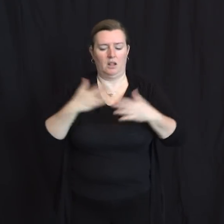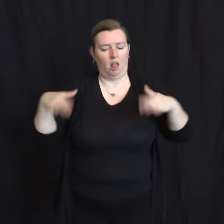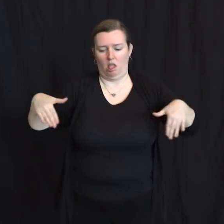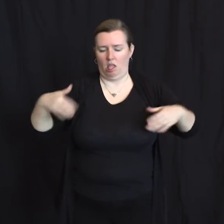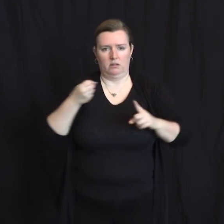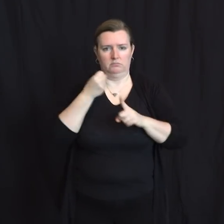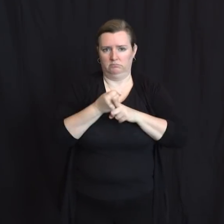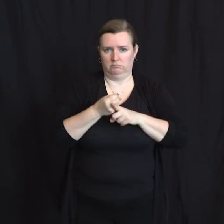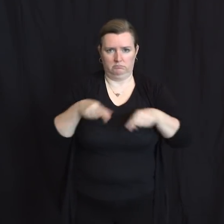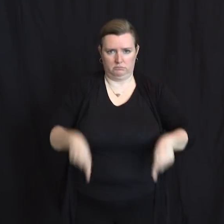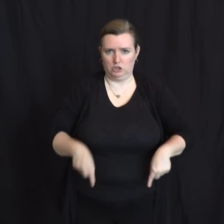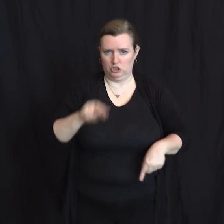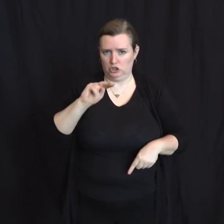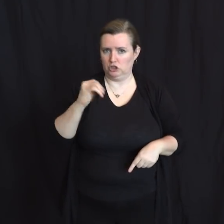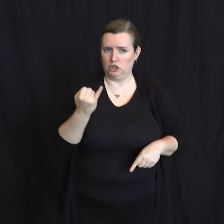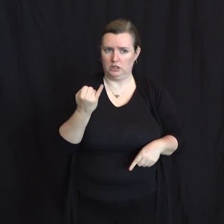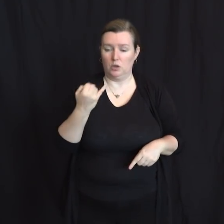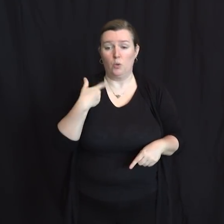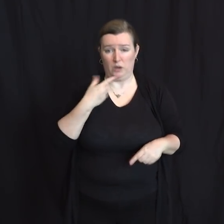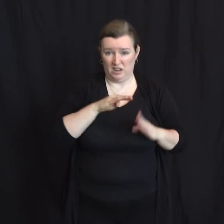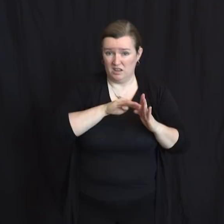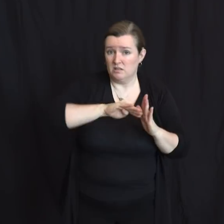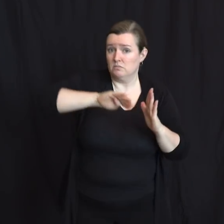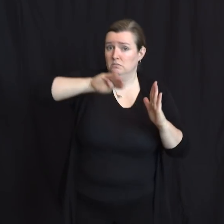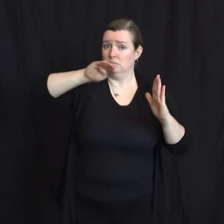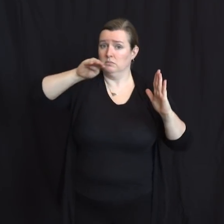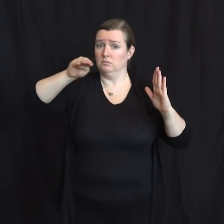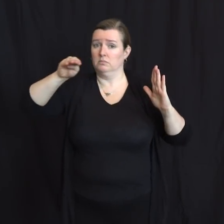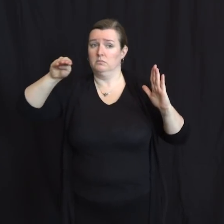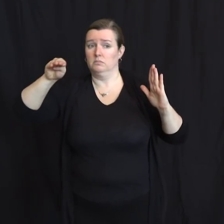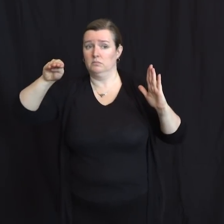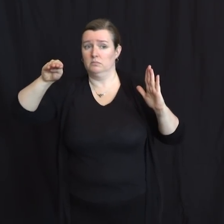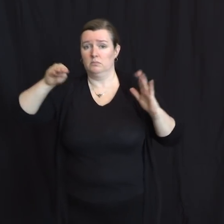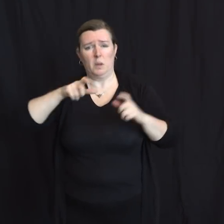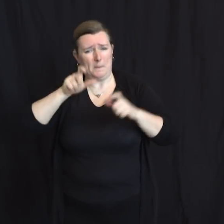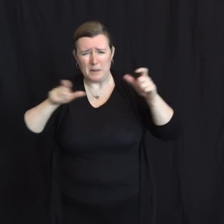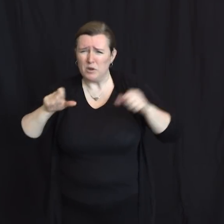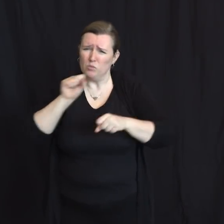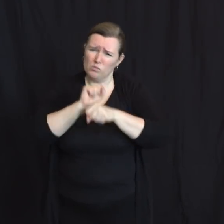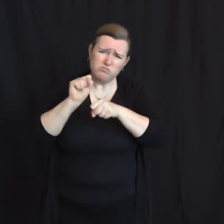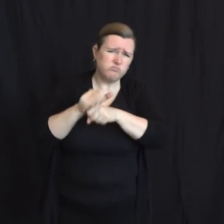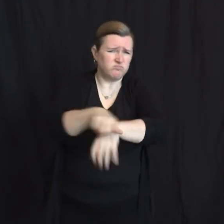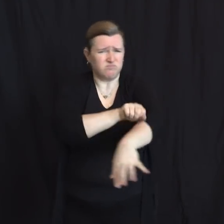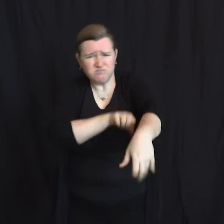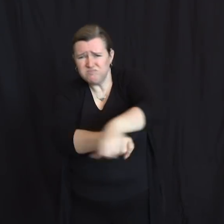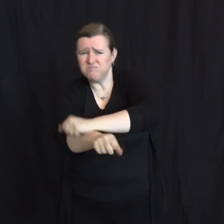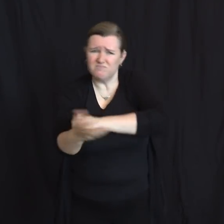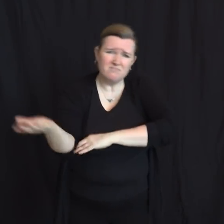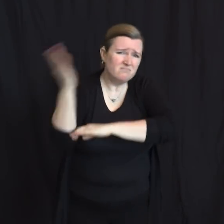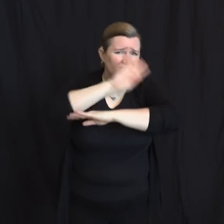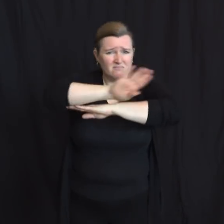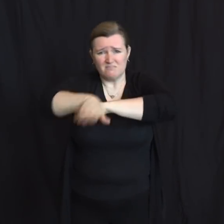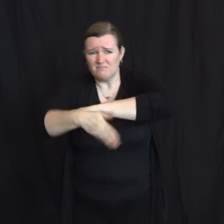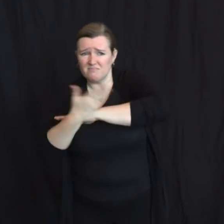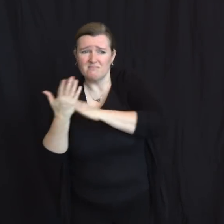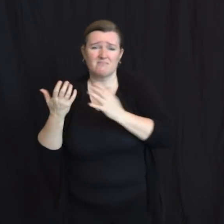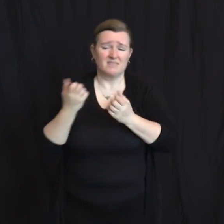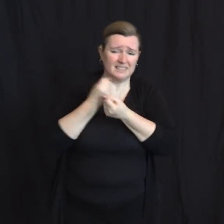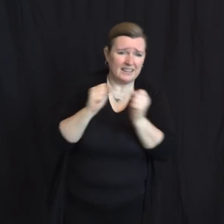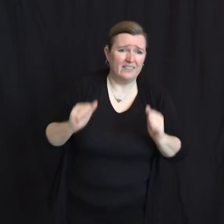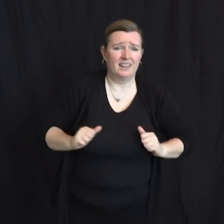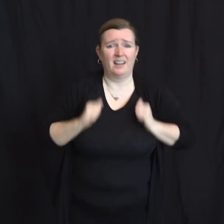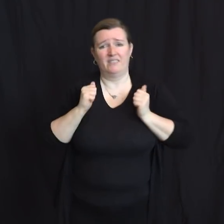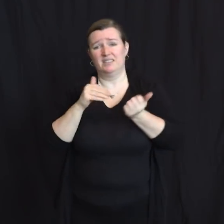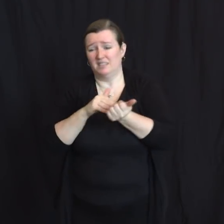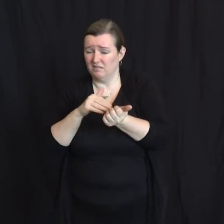worked incredibly well. People are working day and night. People are risking their lives. There are healthcare workers who have died. Again, they're afraid to come back to the